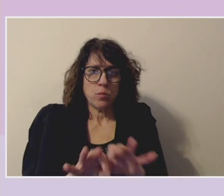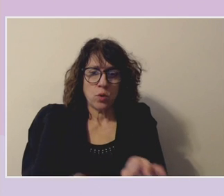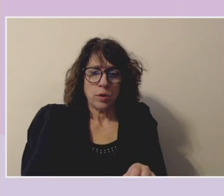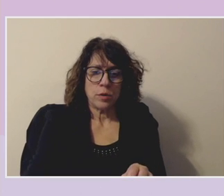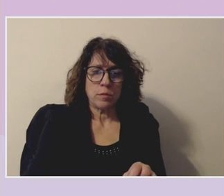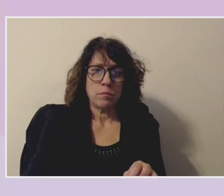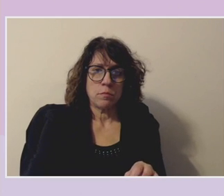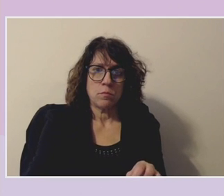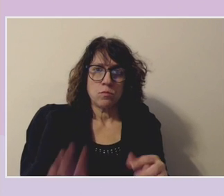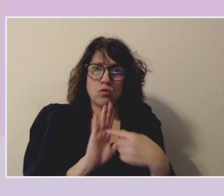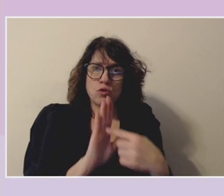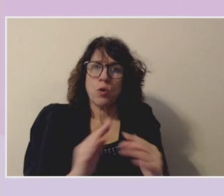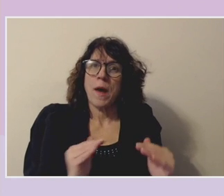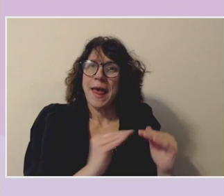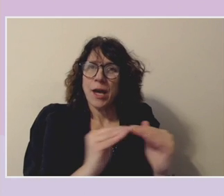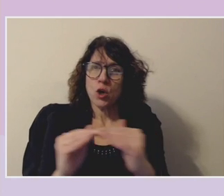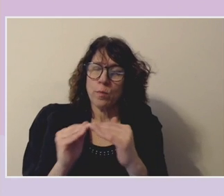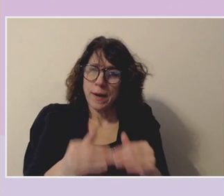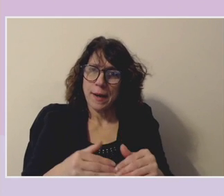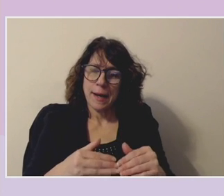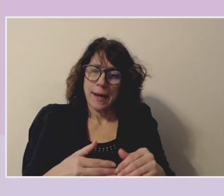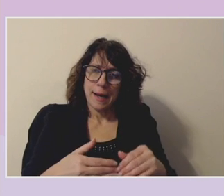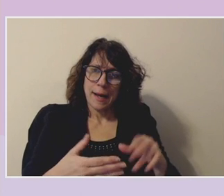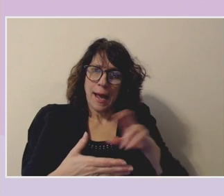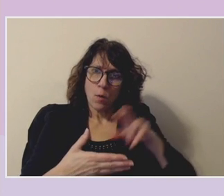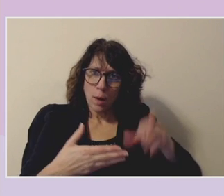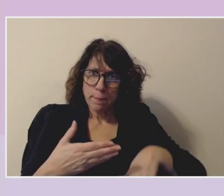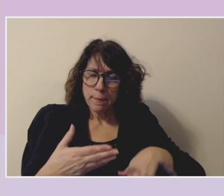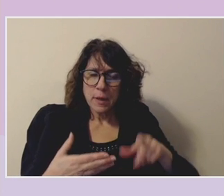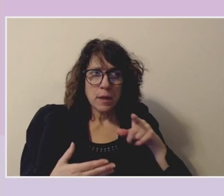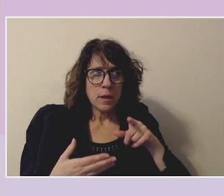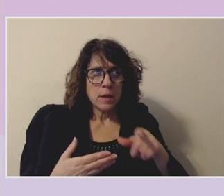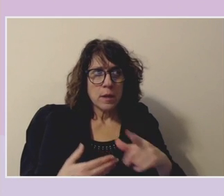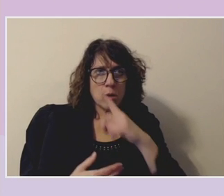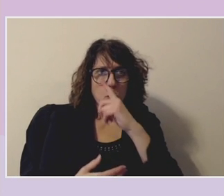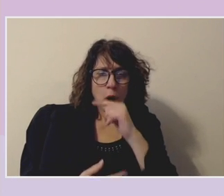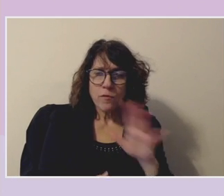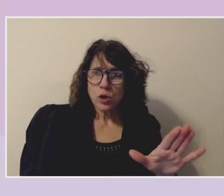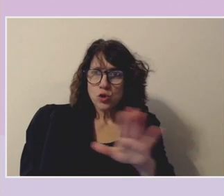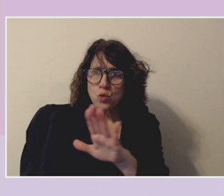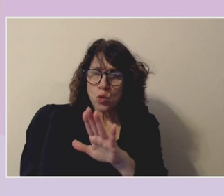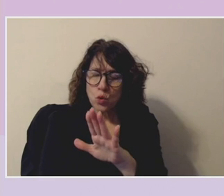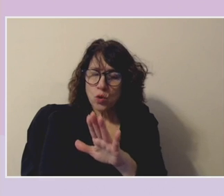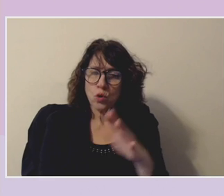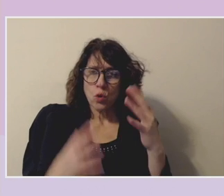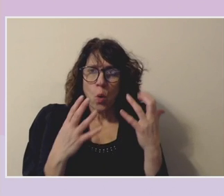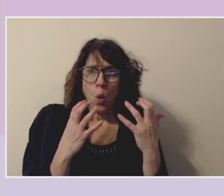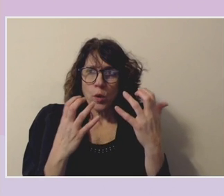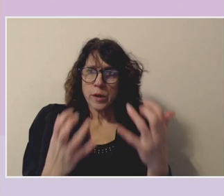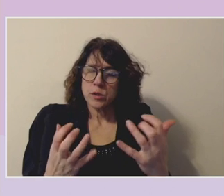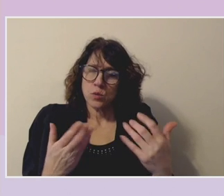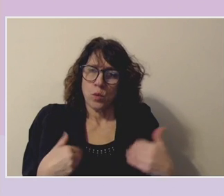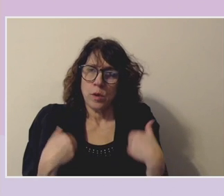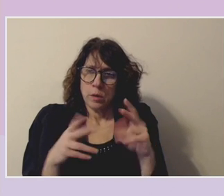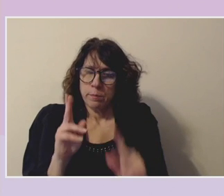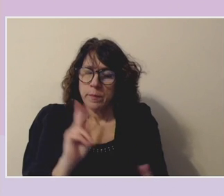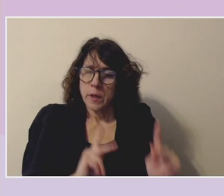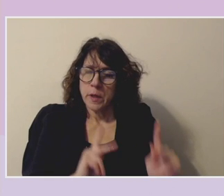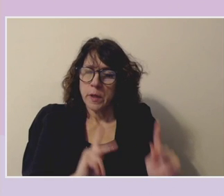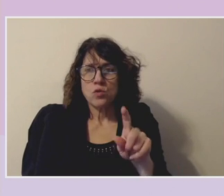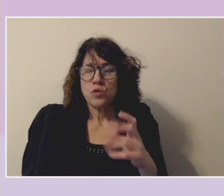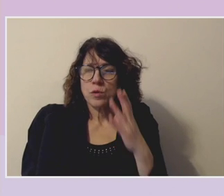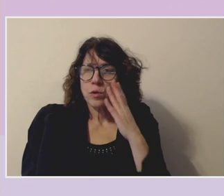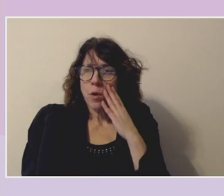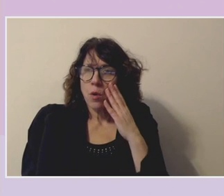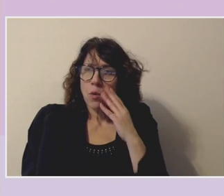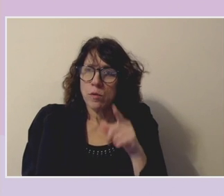outcomes. And those equitable outcomes means whoever your audience is, whoever your young people are, and you should know them, that you want